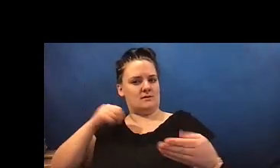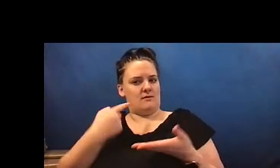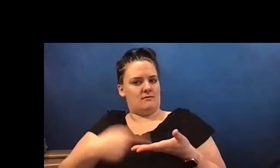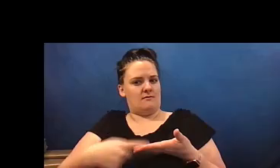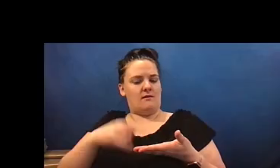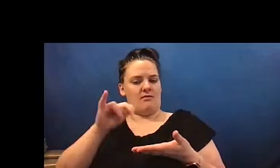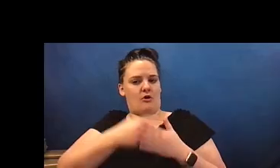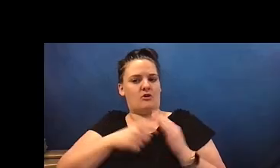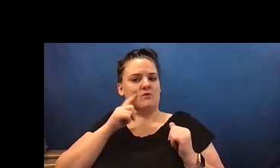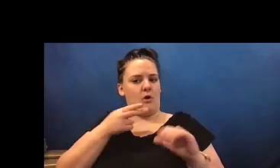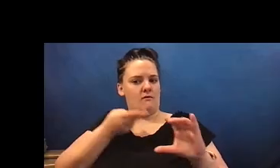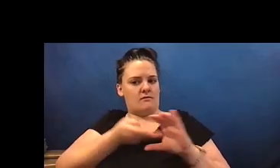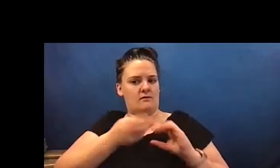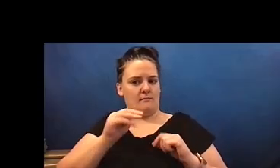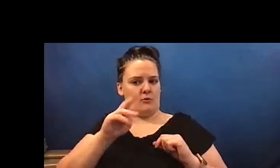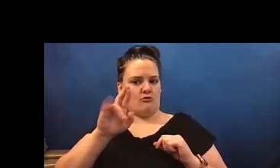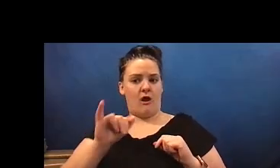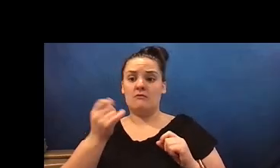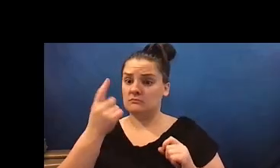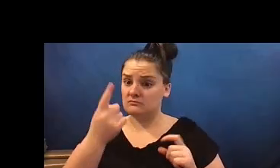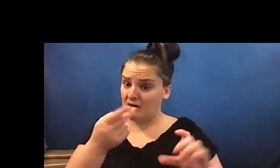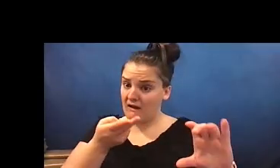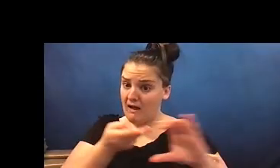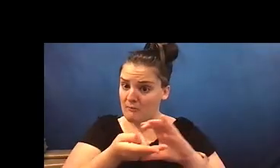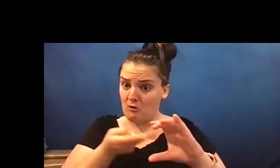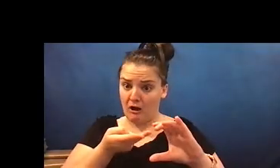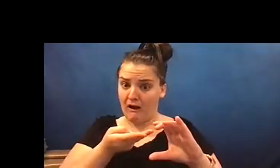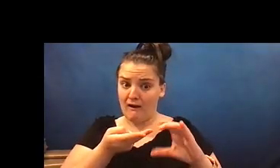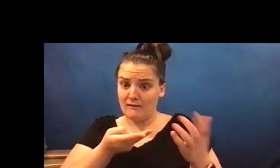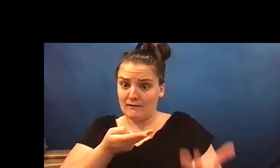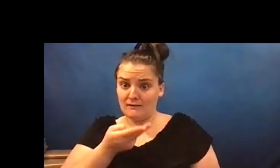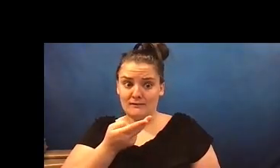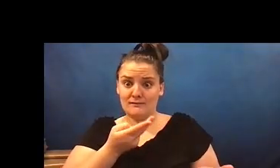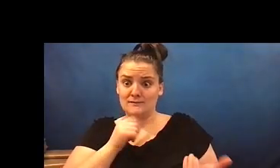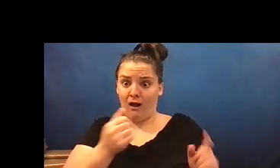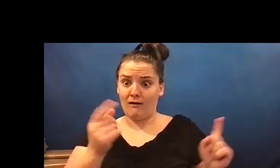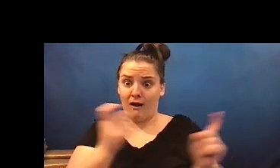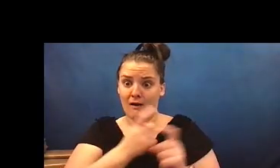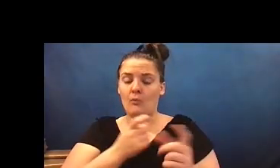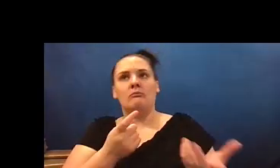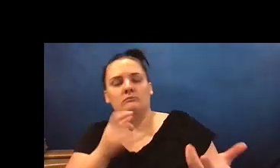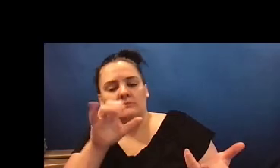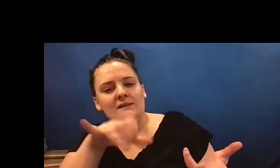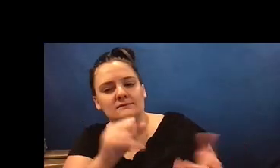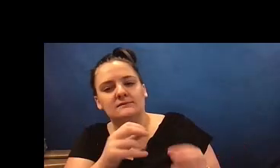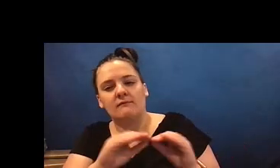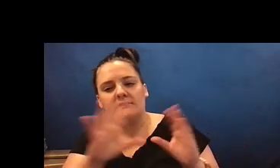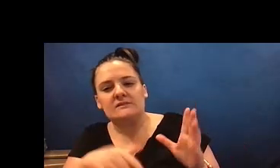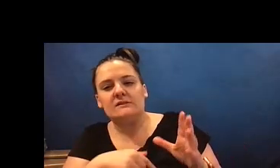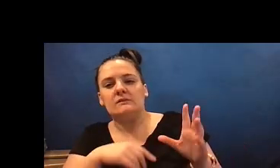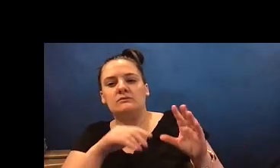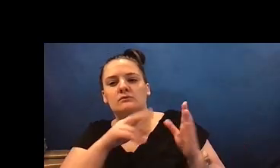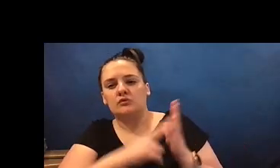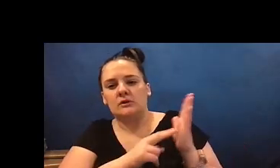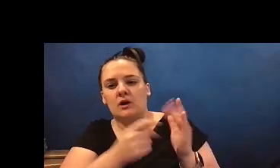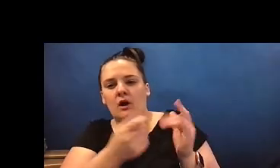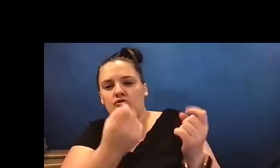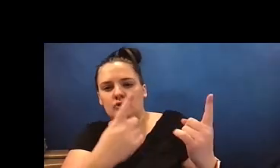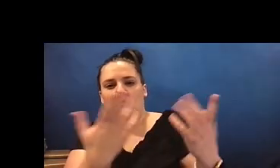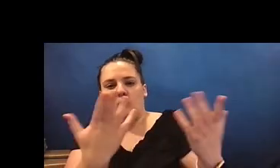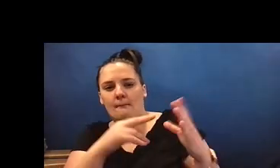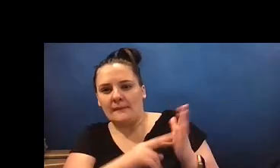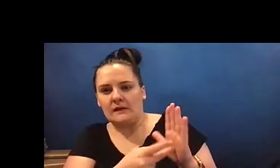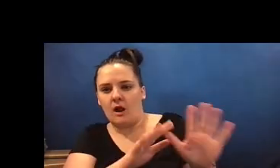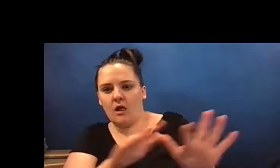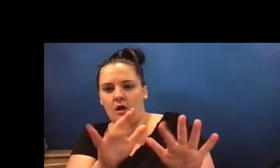an MRI, and an MRI is an MRI. I mean, there's no complexity. There's complexity to reading it and interpreting it, but an